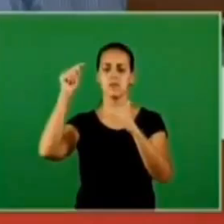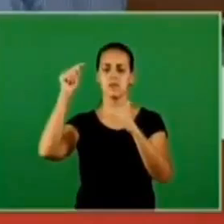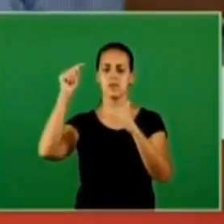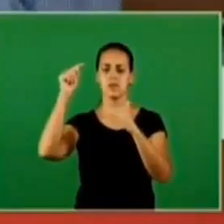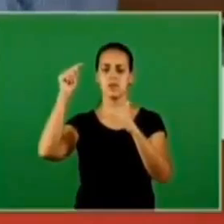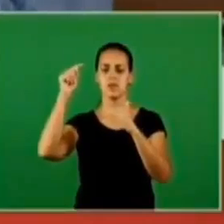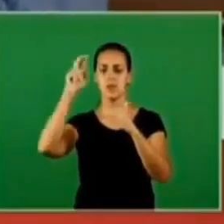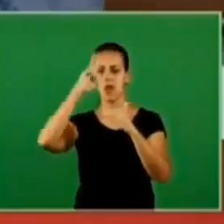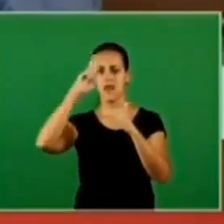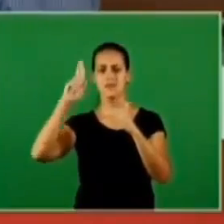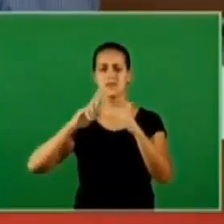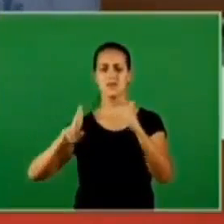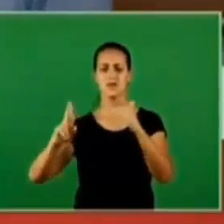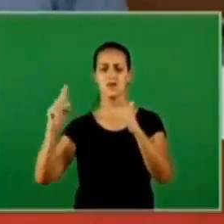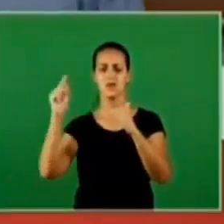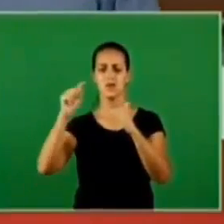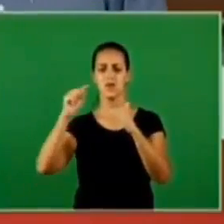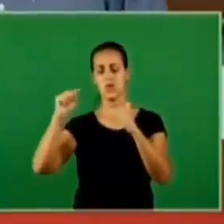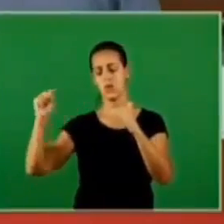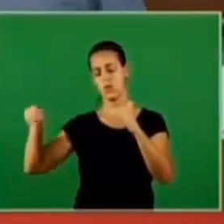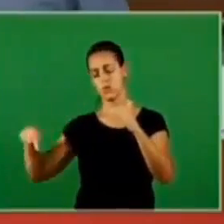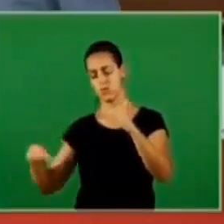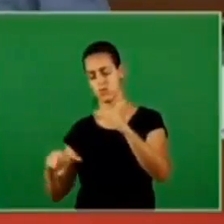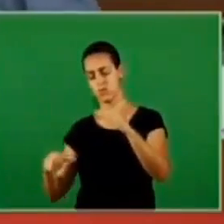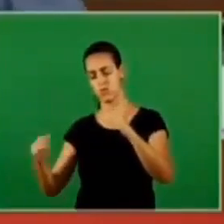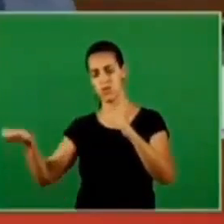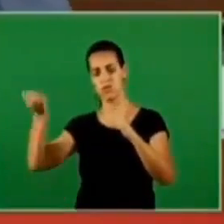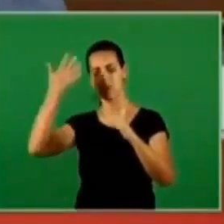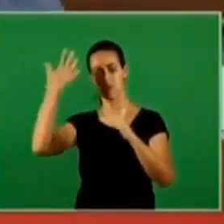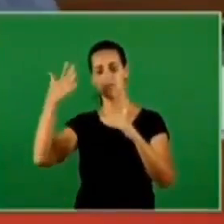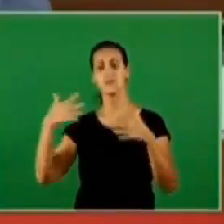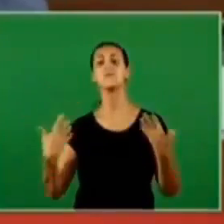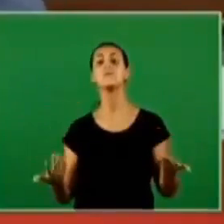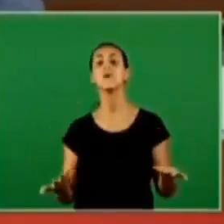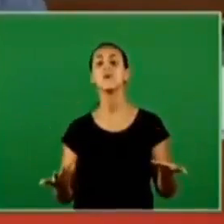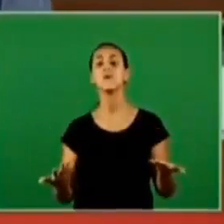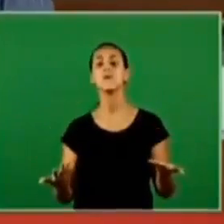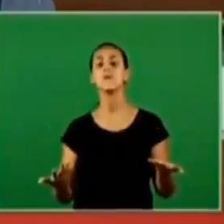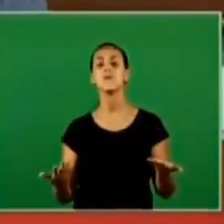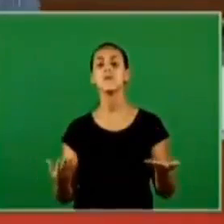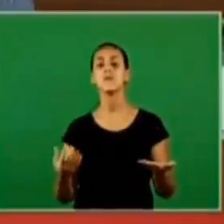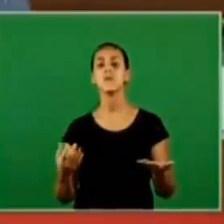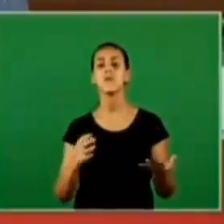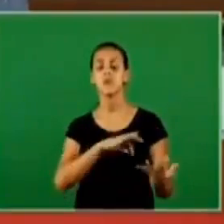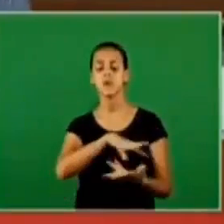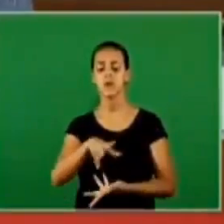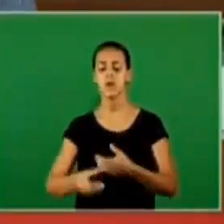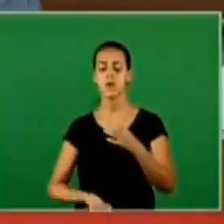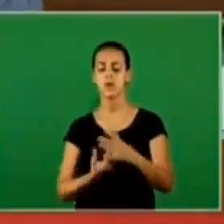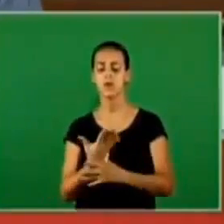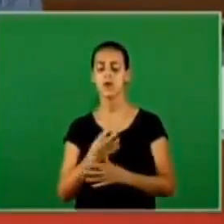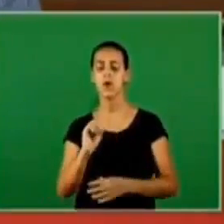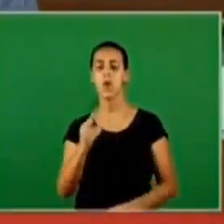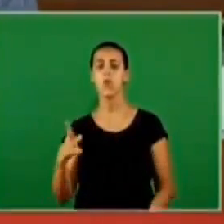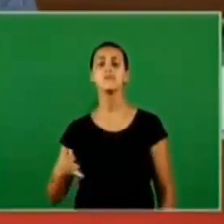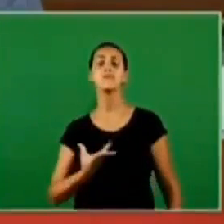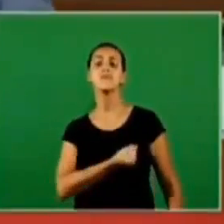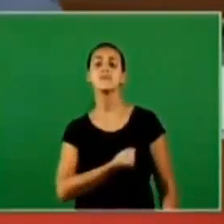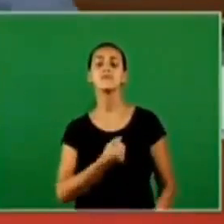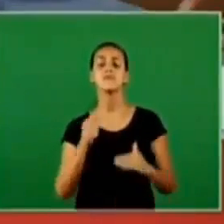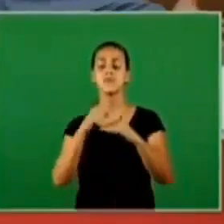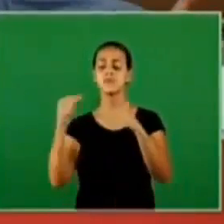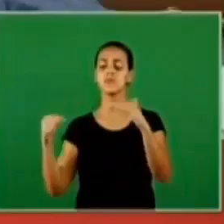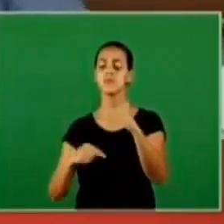Am I in Reshit? Am I in the creative work or am I